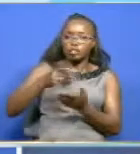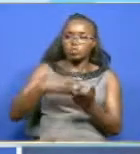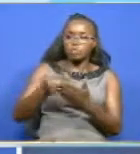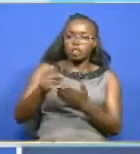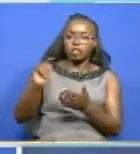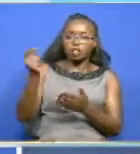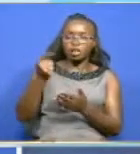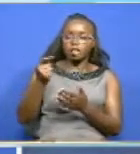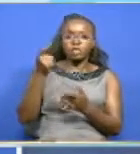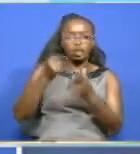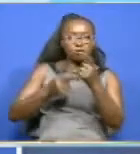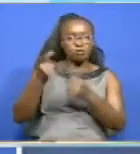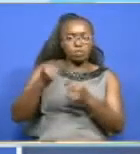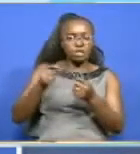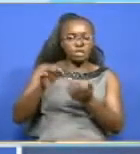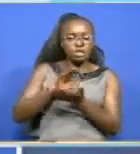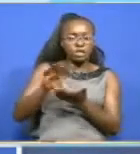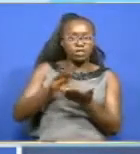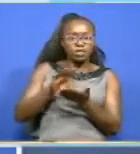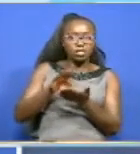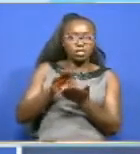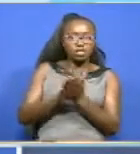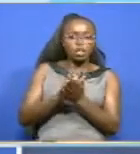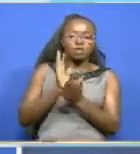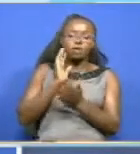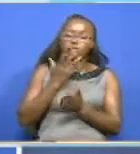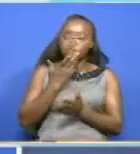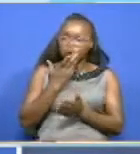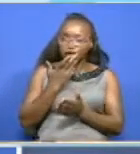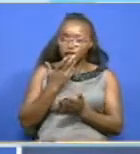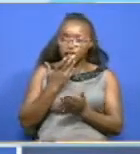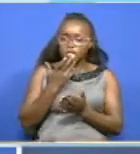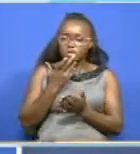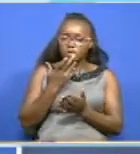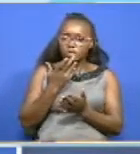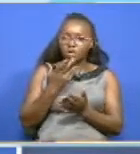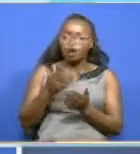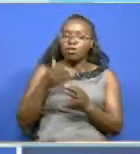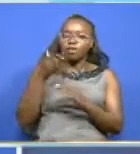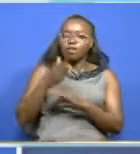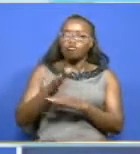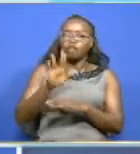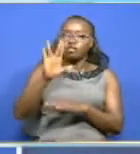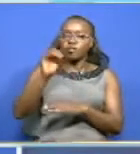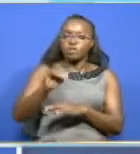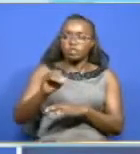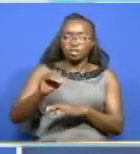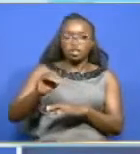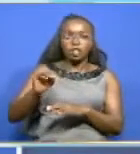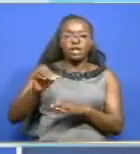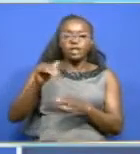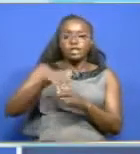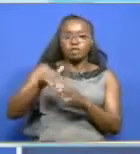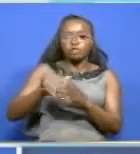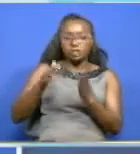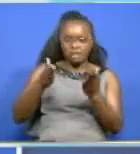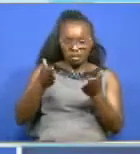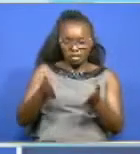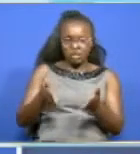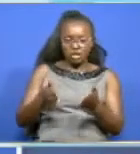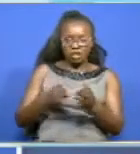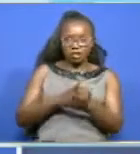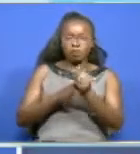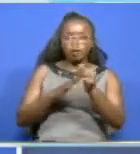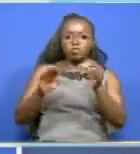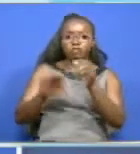Kenyan dairy, tea and horticulture products. Over 40 Iranian investors are in the country, led by Iran Vice President